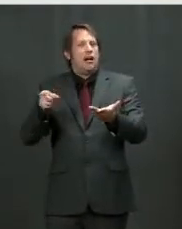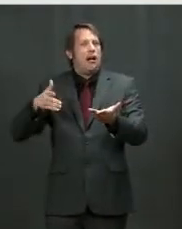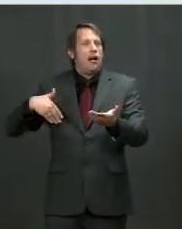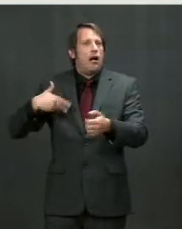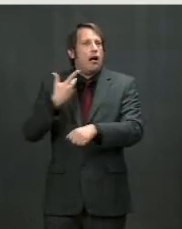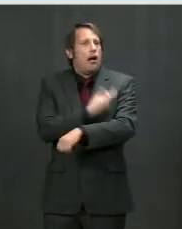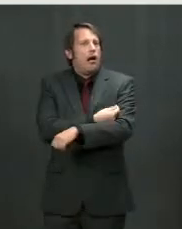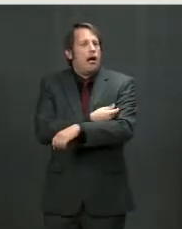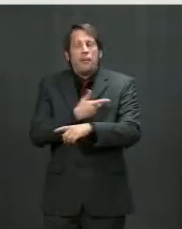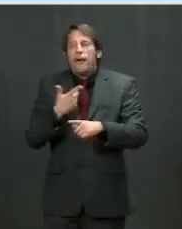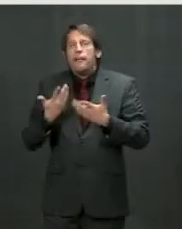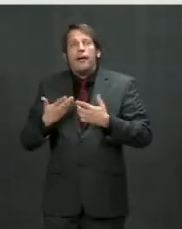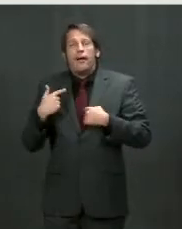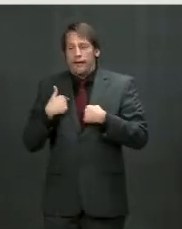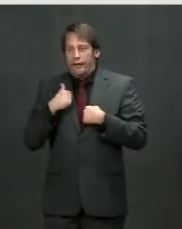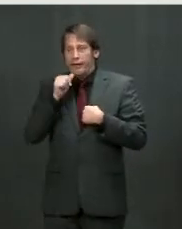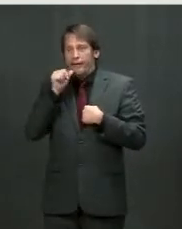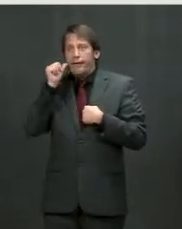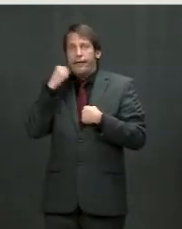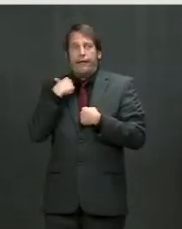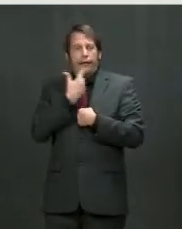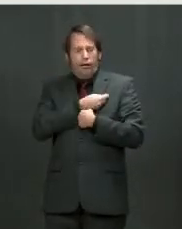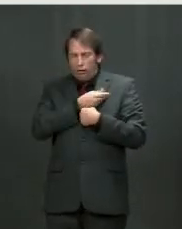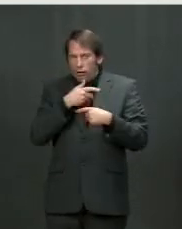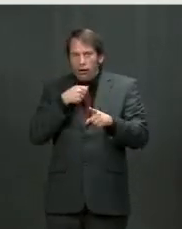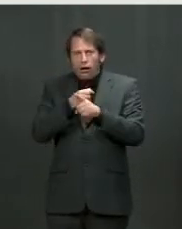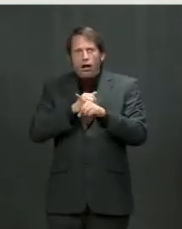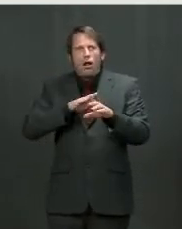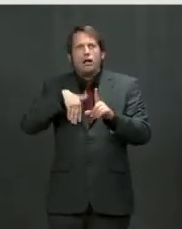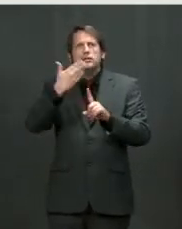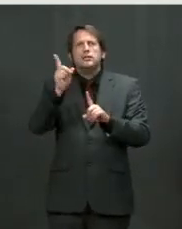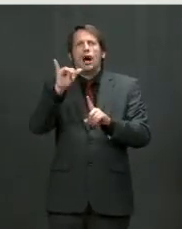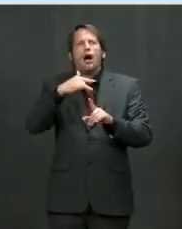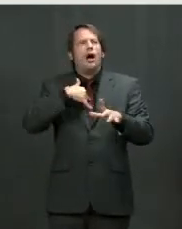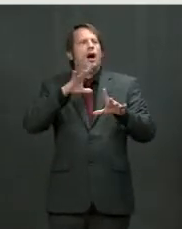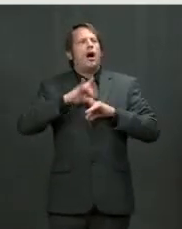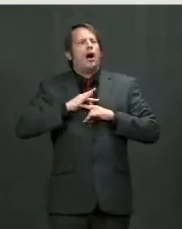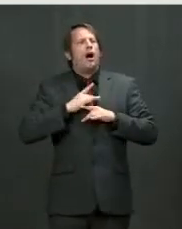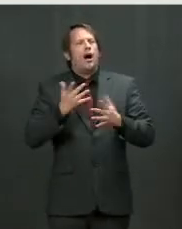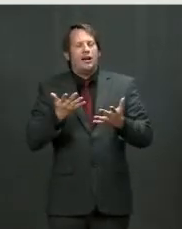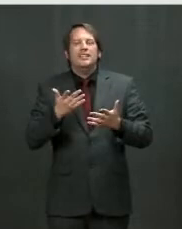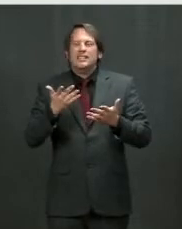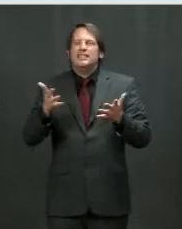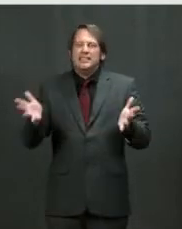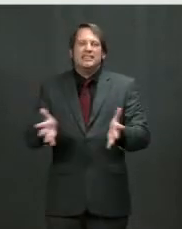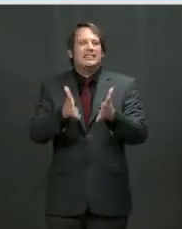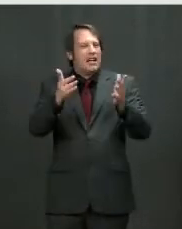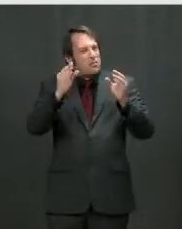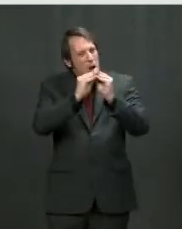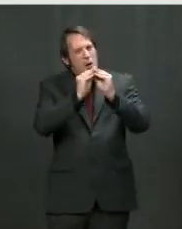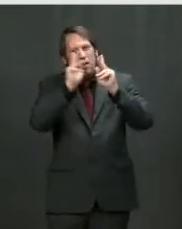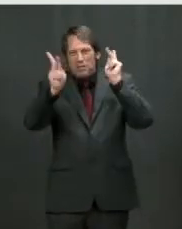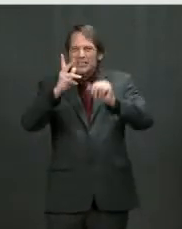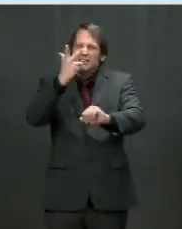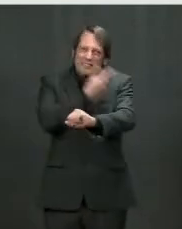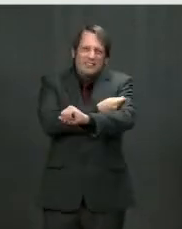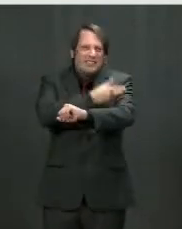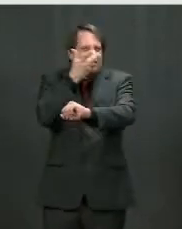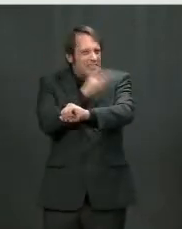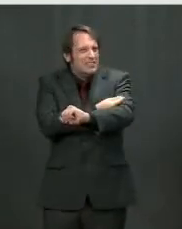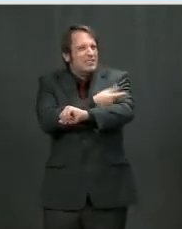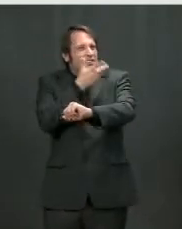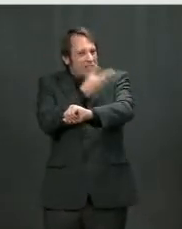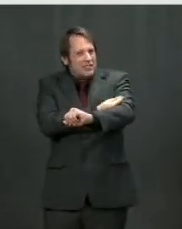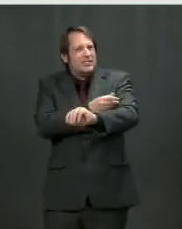what we really want to do is just scale up that vaccination more and more and more so that we can be in a place where we have